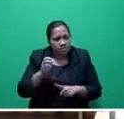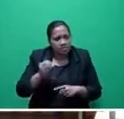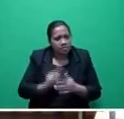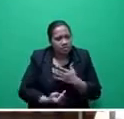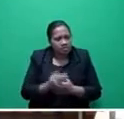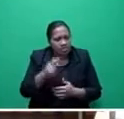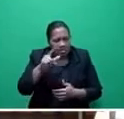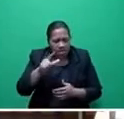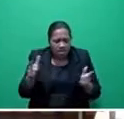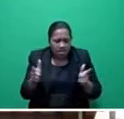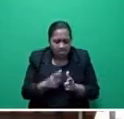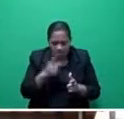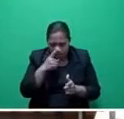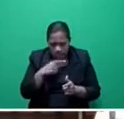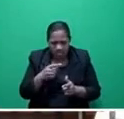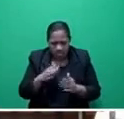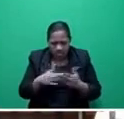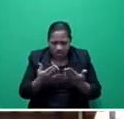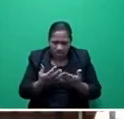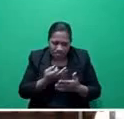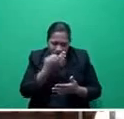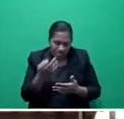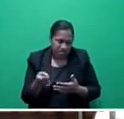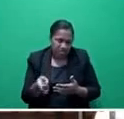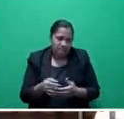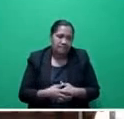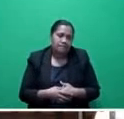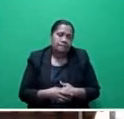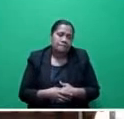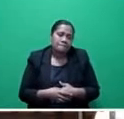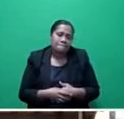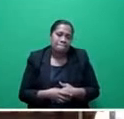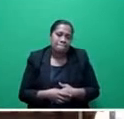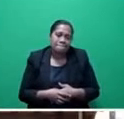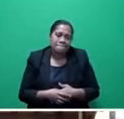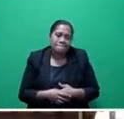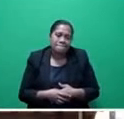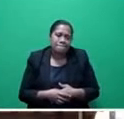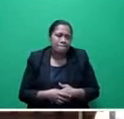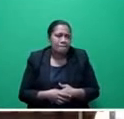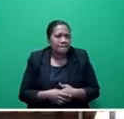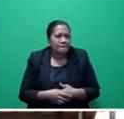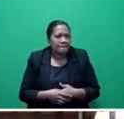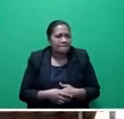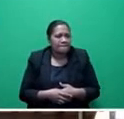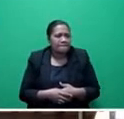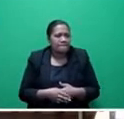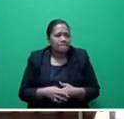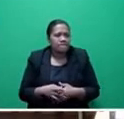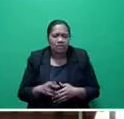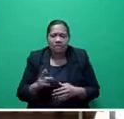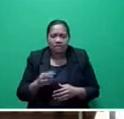relief. Mr. Speaker, sir, the financial institutions, of course, are foregoing, Mr. Speaker, sir, around